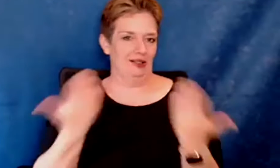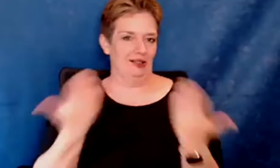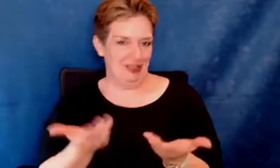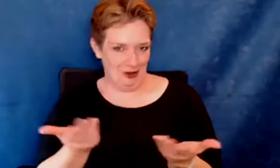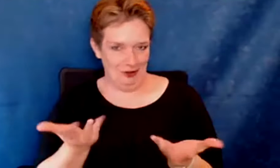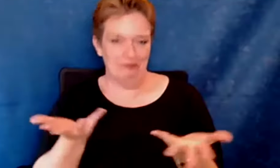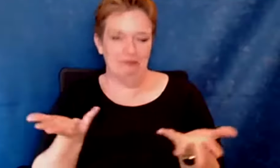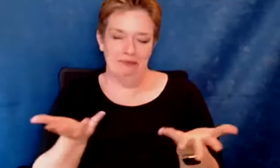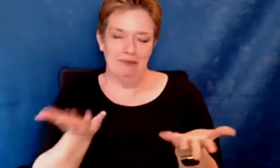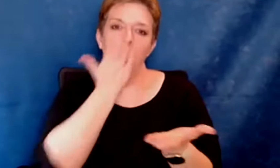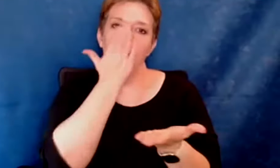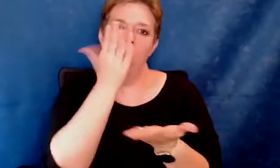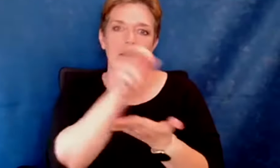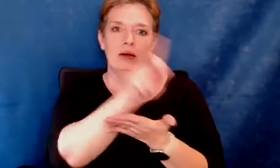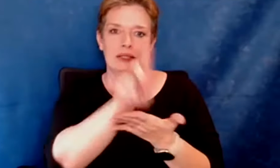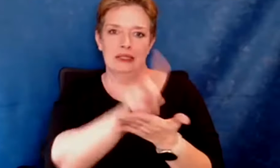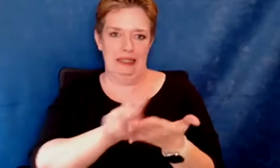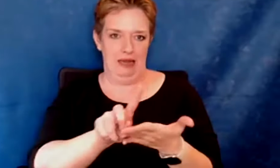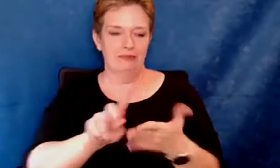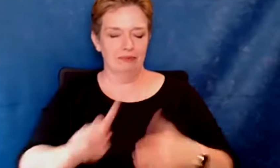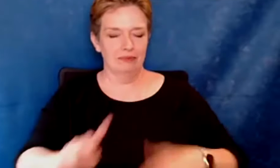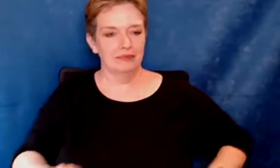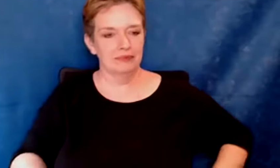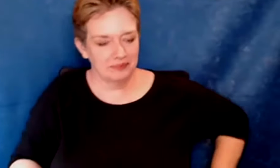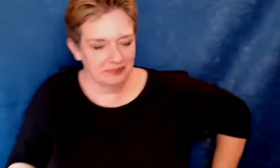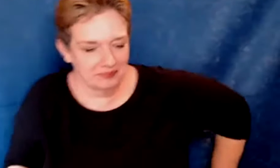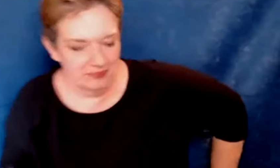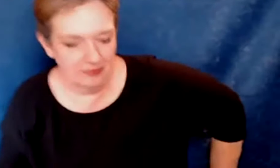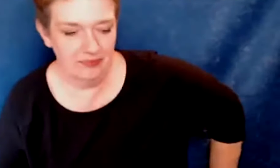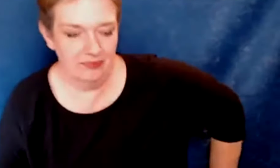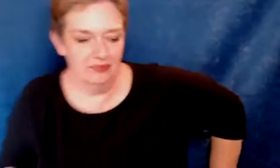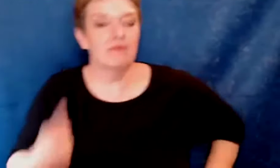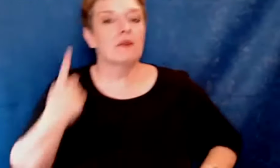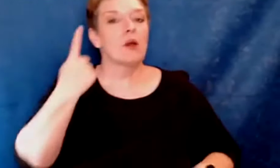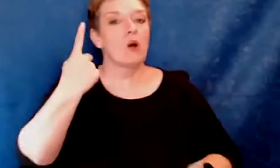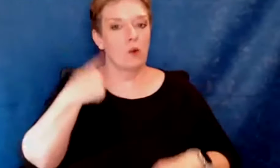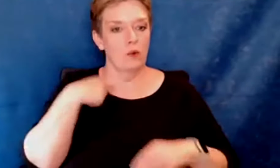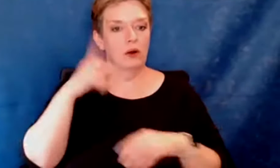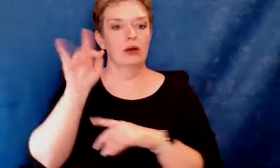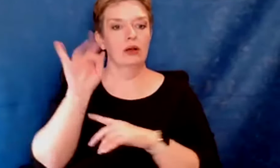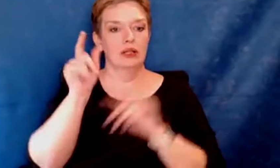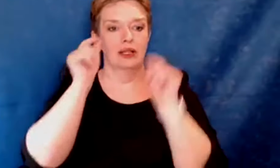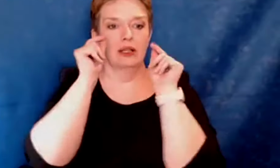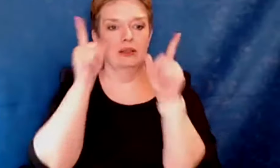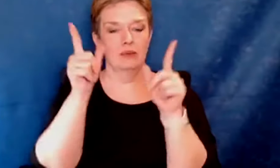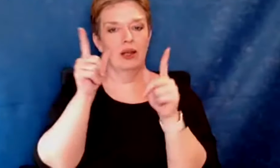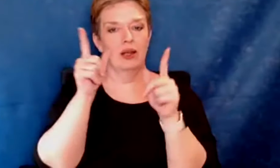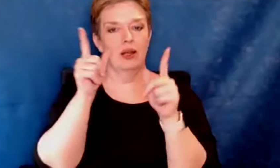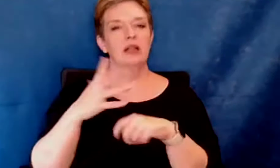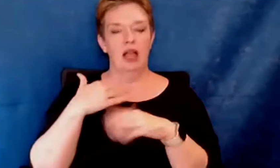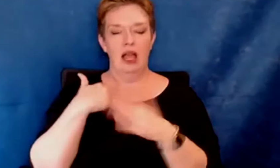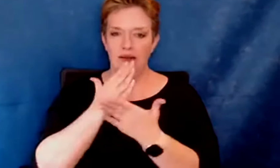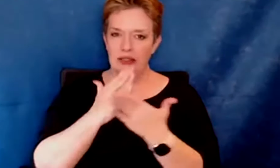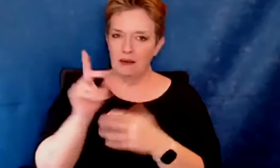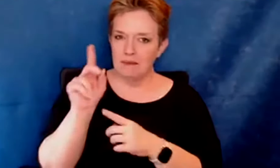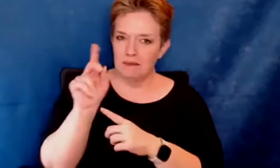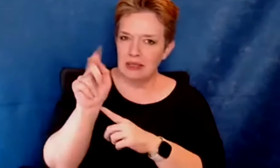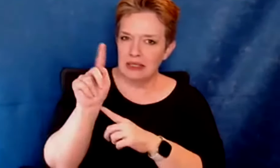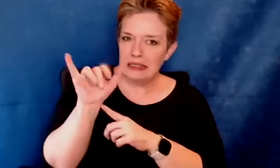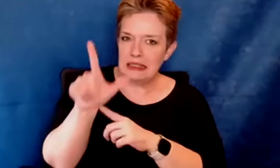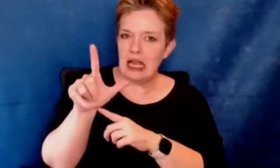So well done. But I think one of the things that did surprise me is the use of some of the textures and details that I kept seeing